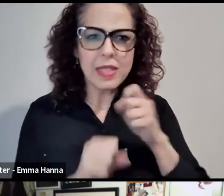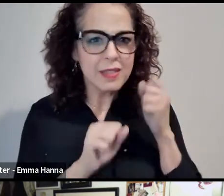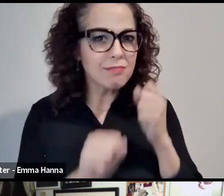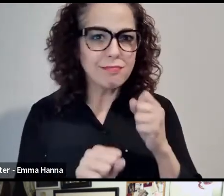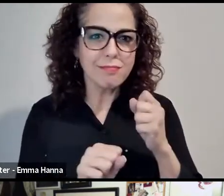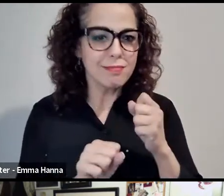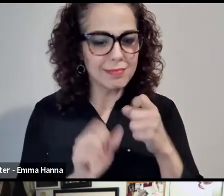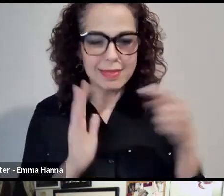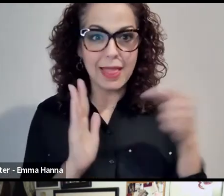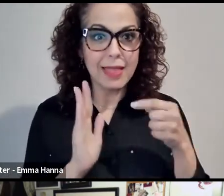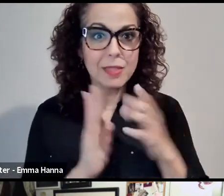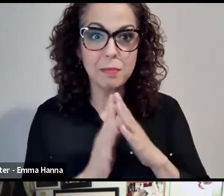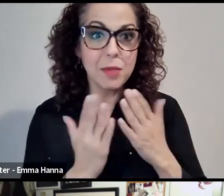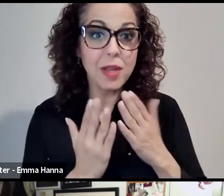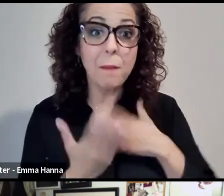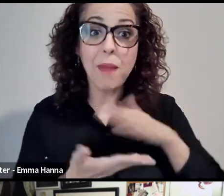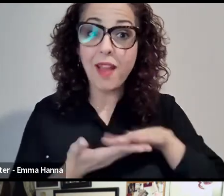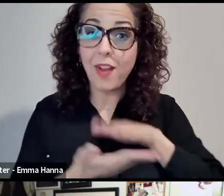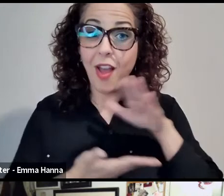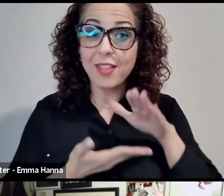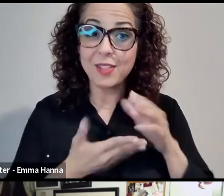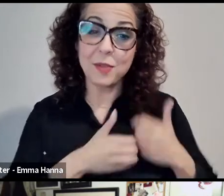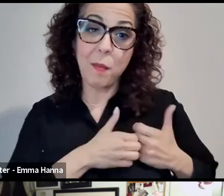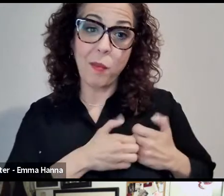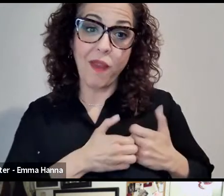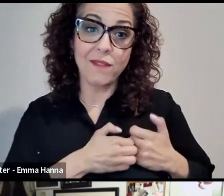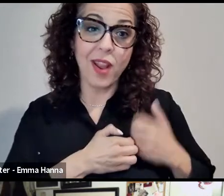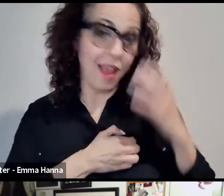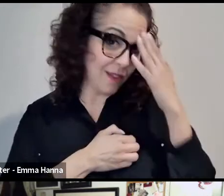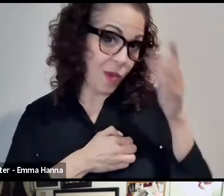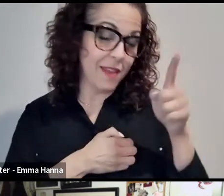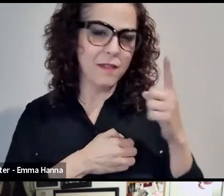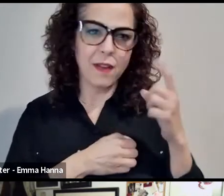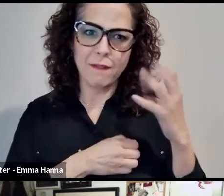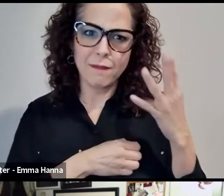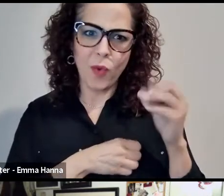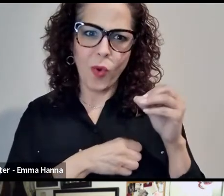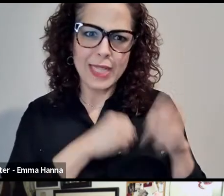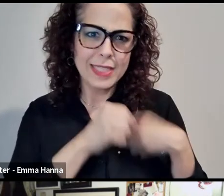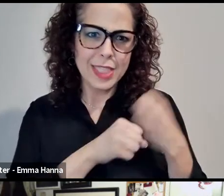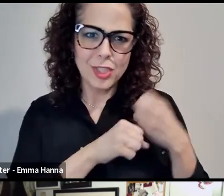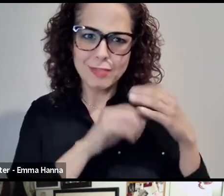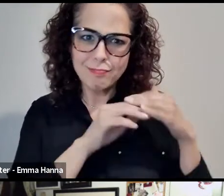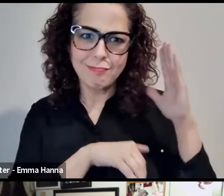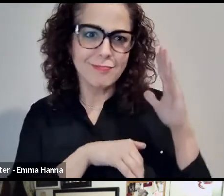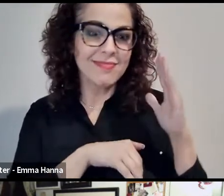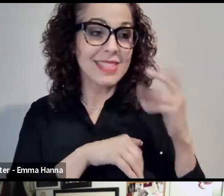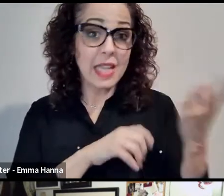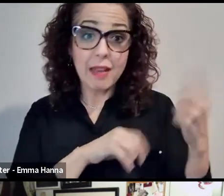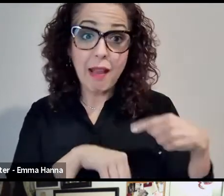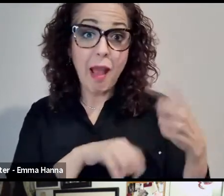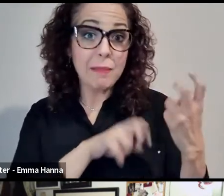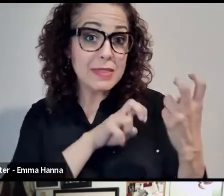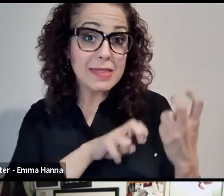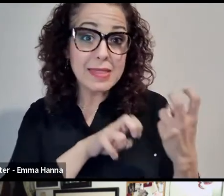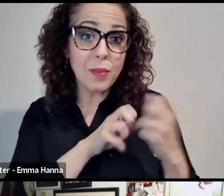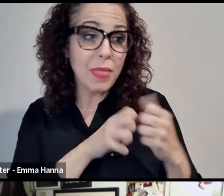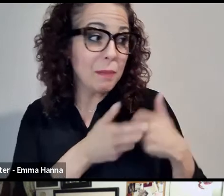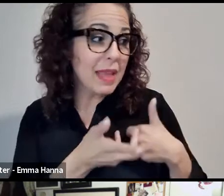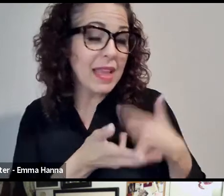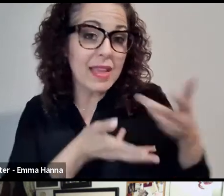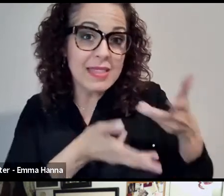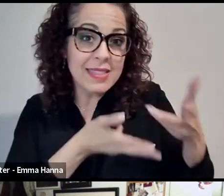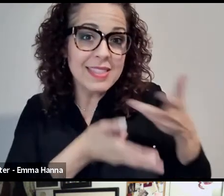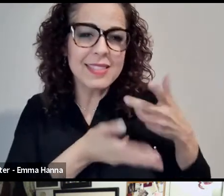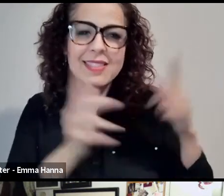was my college boyfriend, who I've known for 40 something years. And he had come in to sit for me. And it was this whole celebration of knowing each